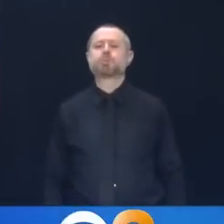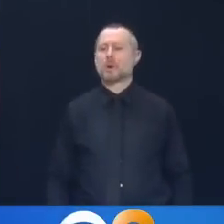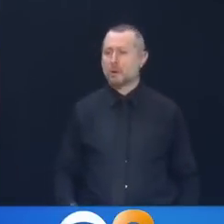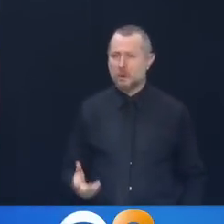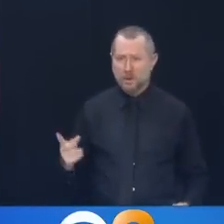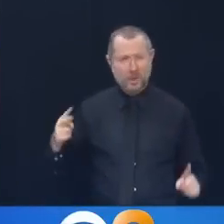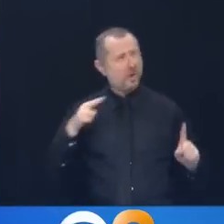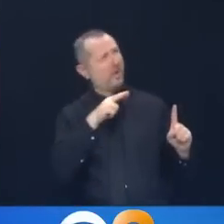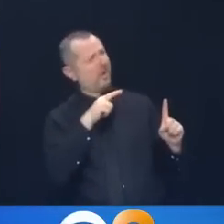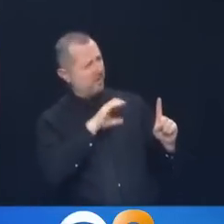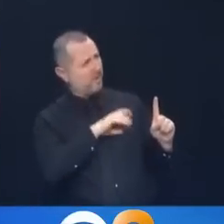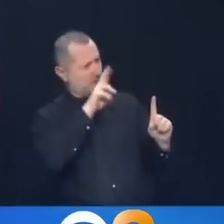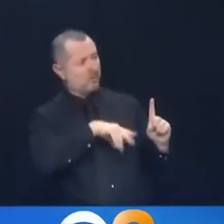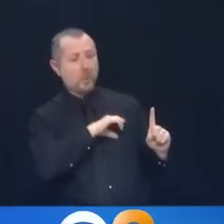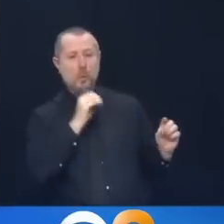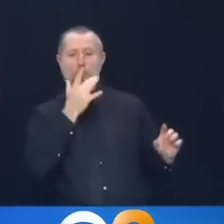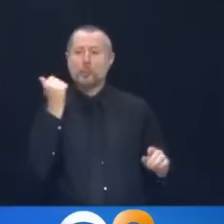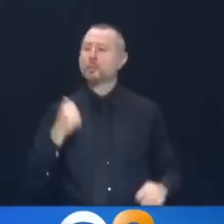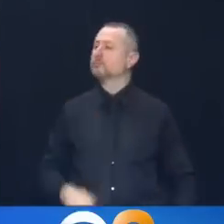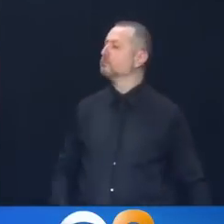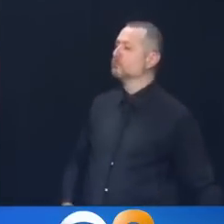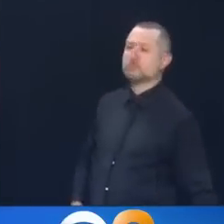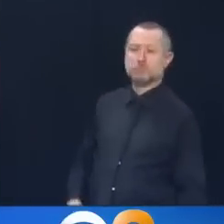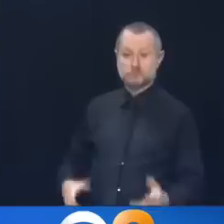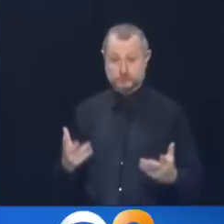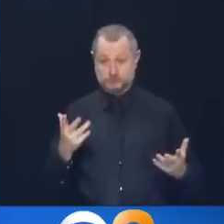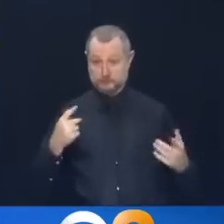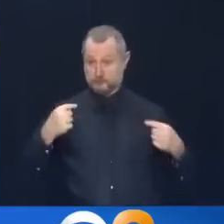mask? I violate the law,